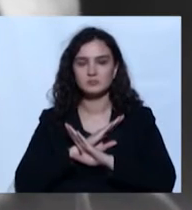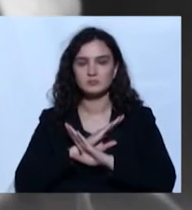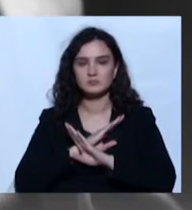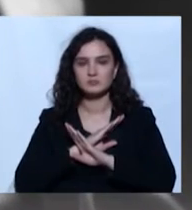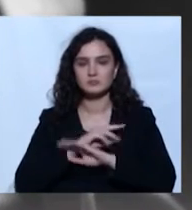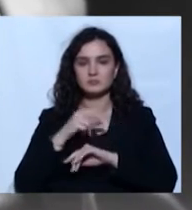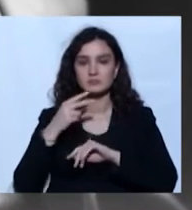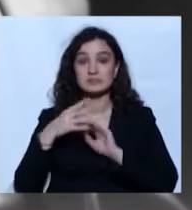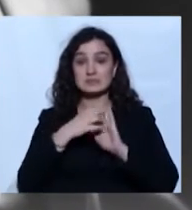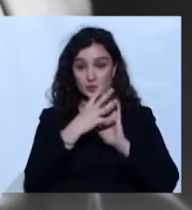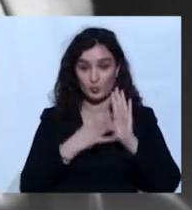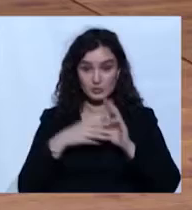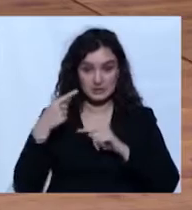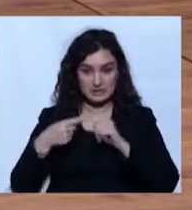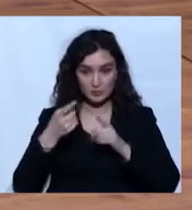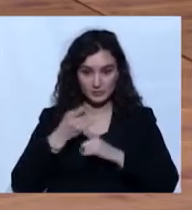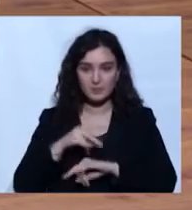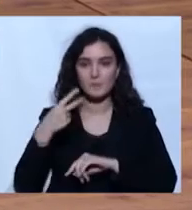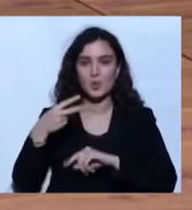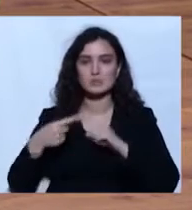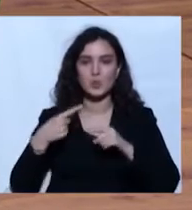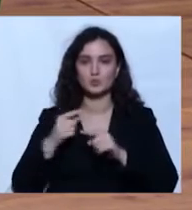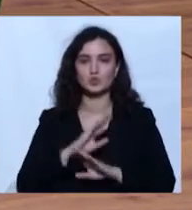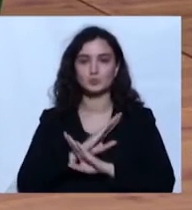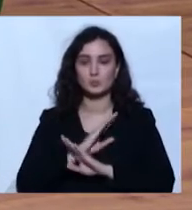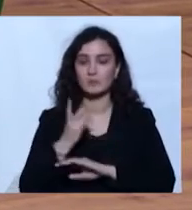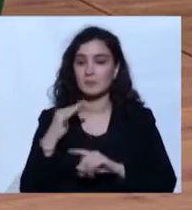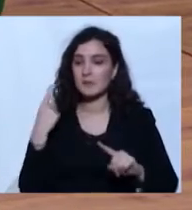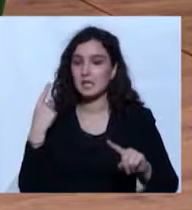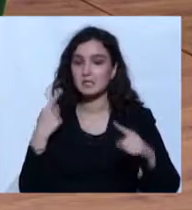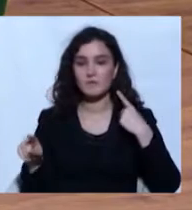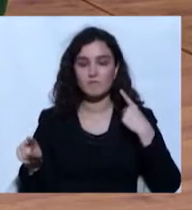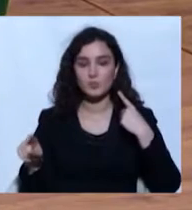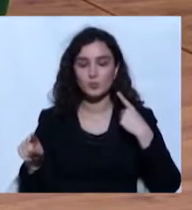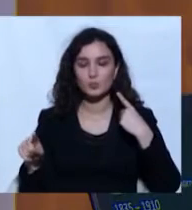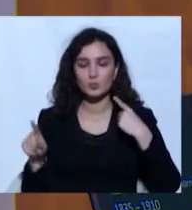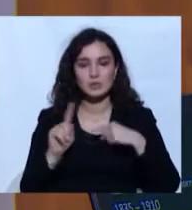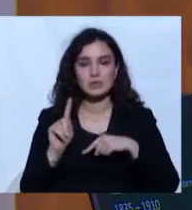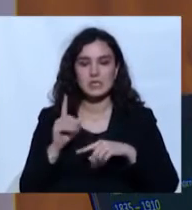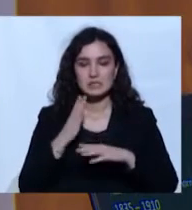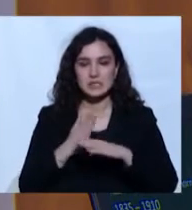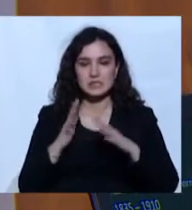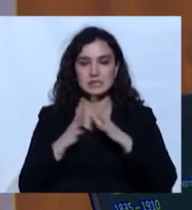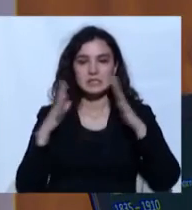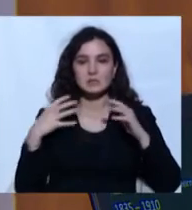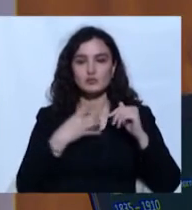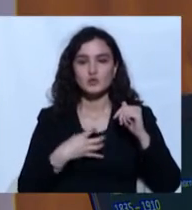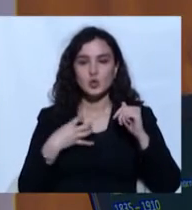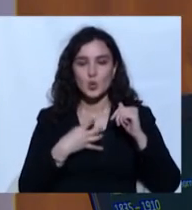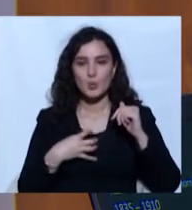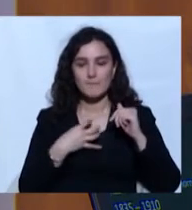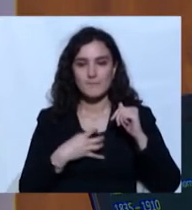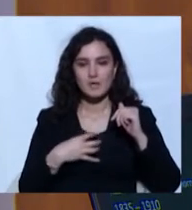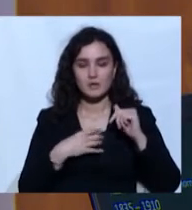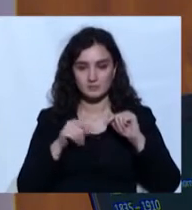century. So he lived a long time. But there's another thing that's of very big